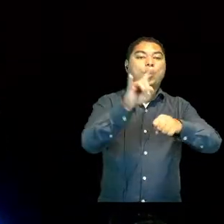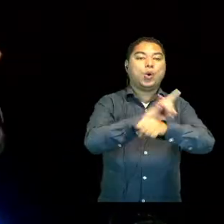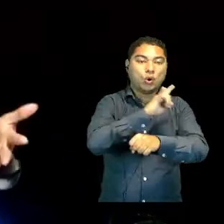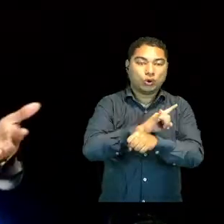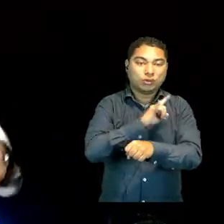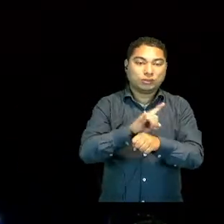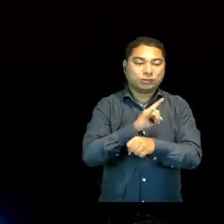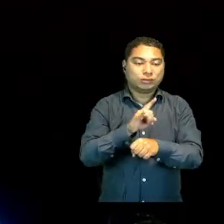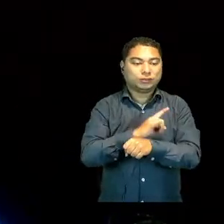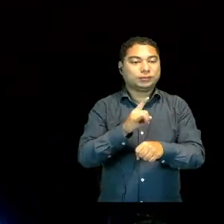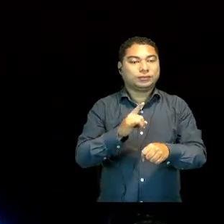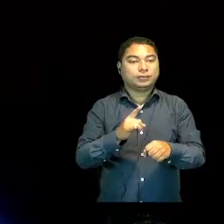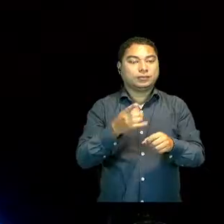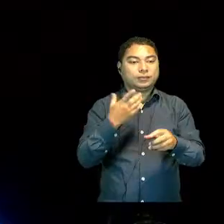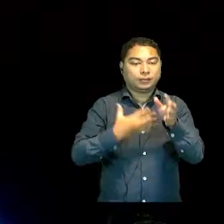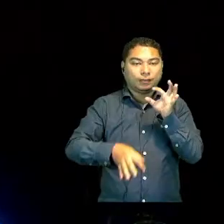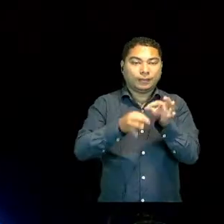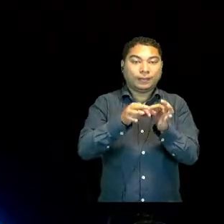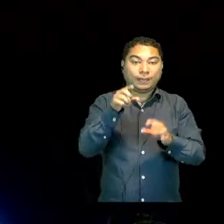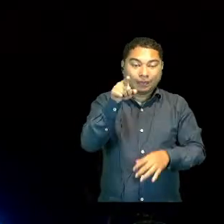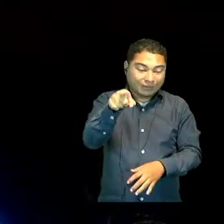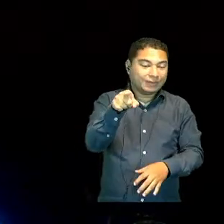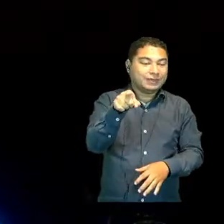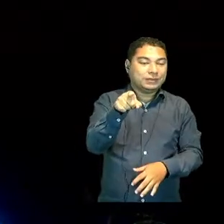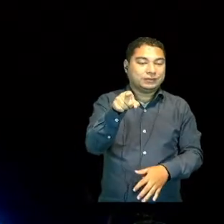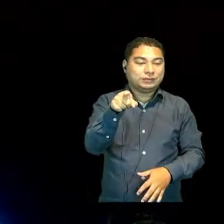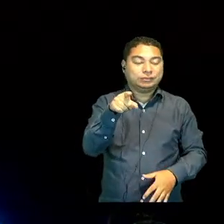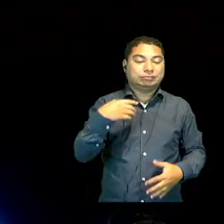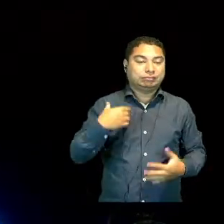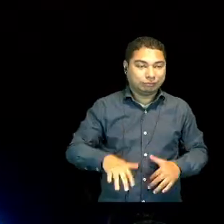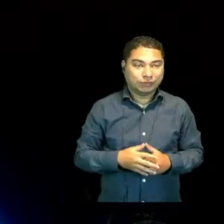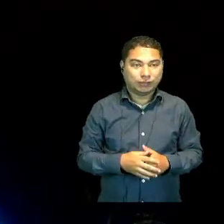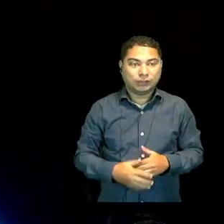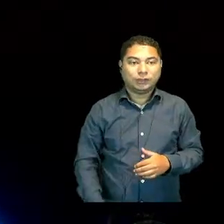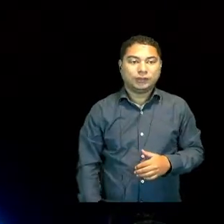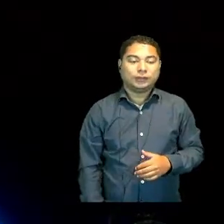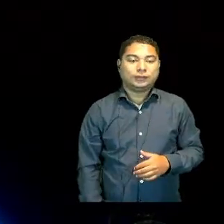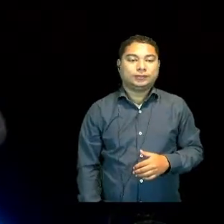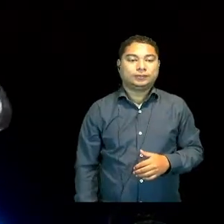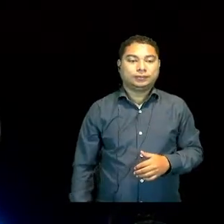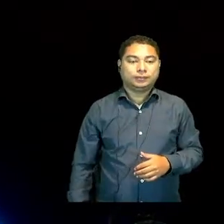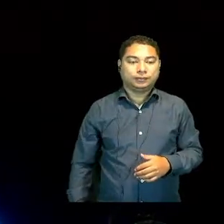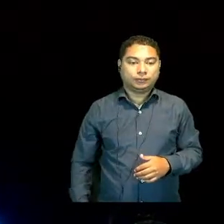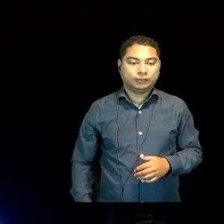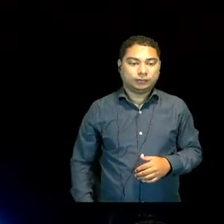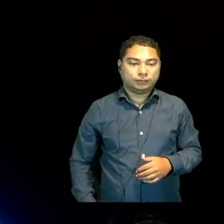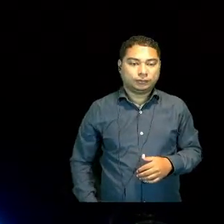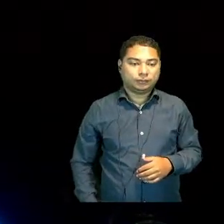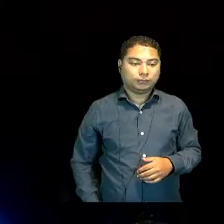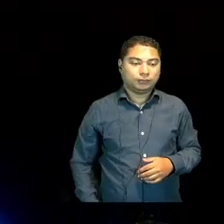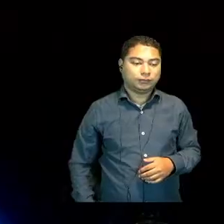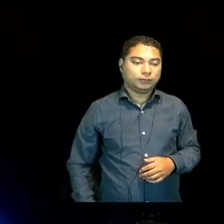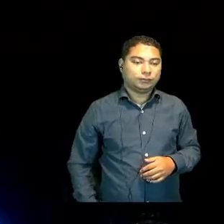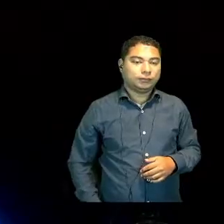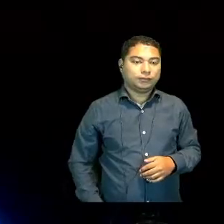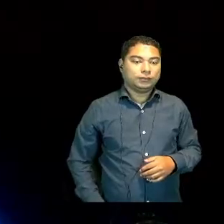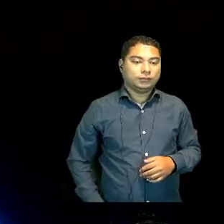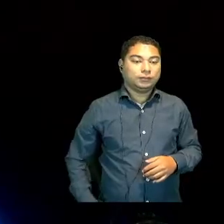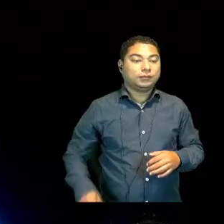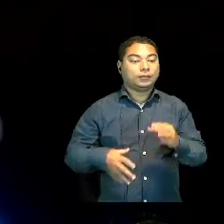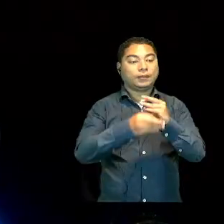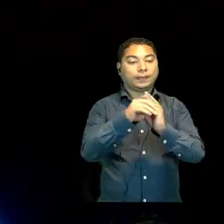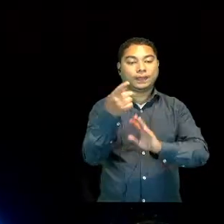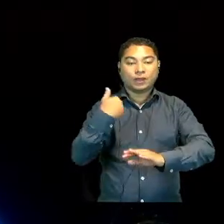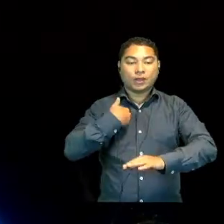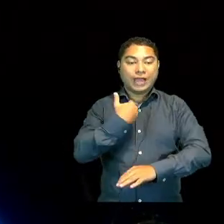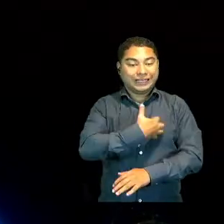Luisa Barros. They were marching for Uruguayans, for Chileans. They were marching for us in